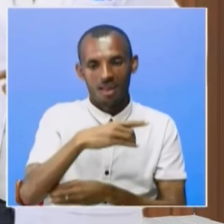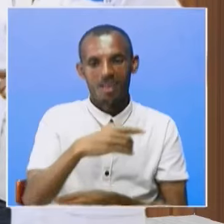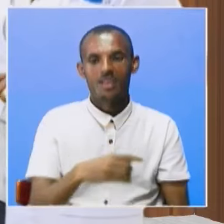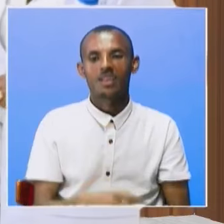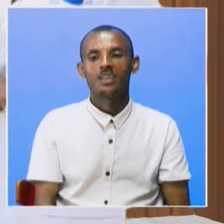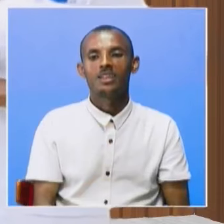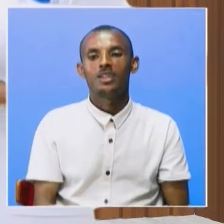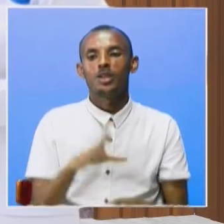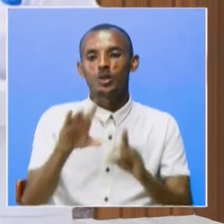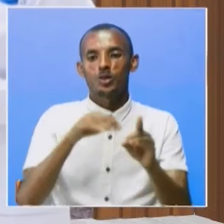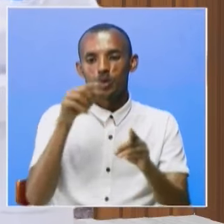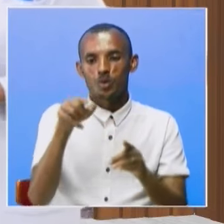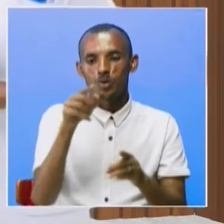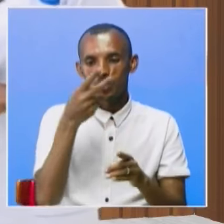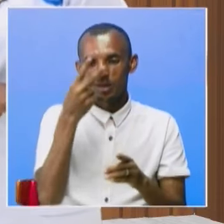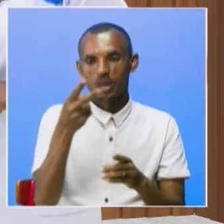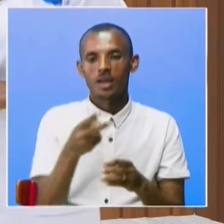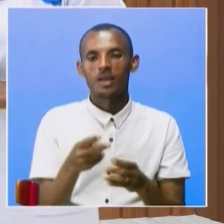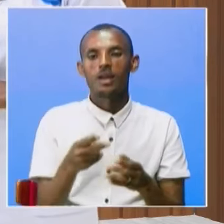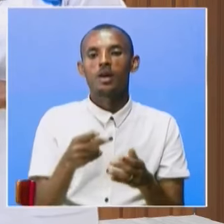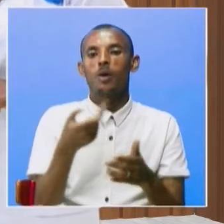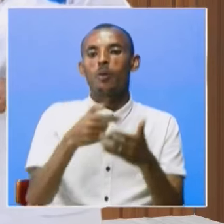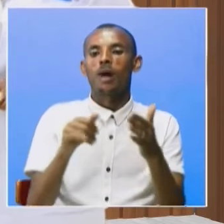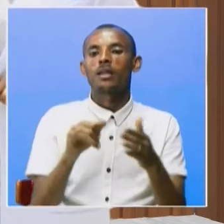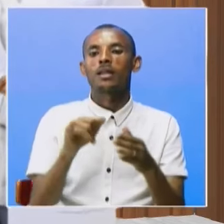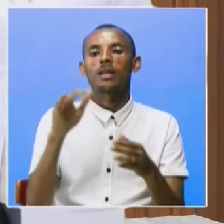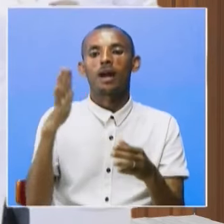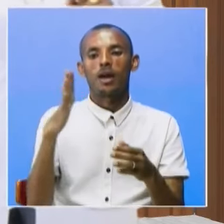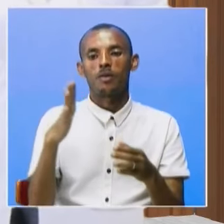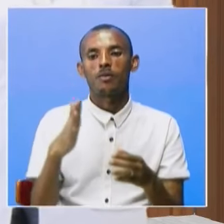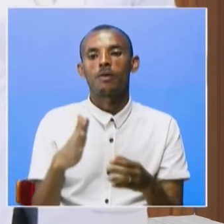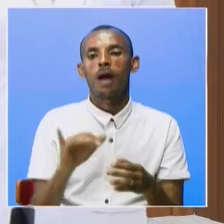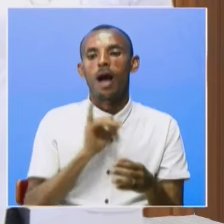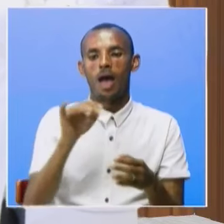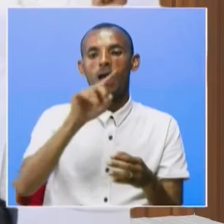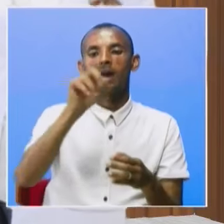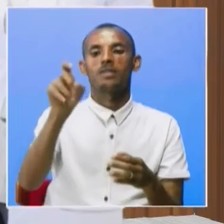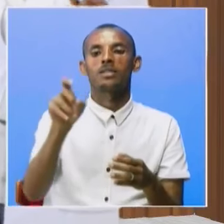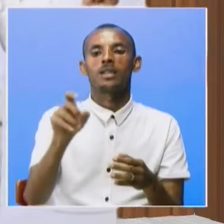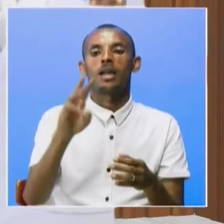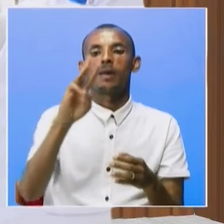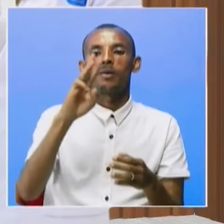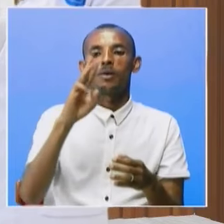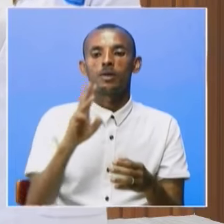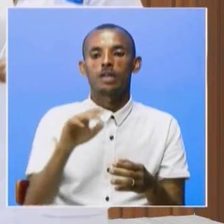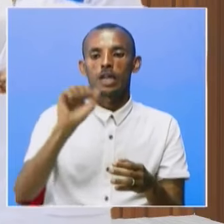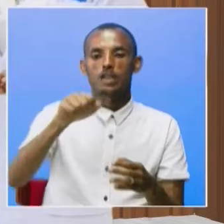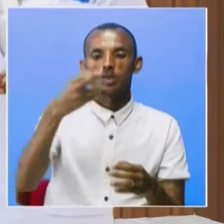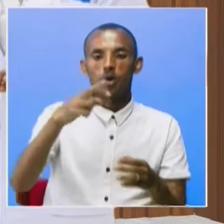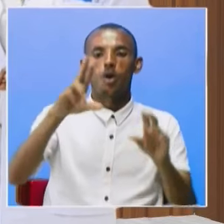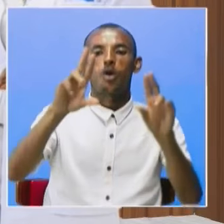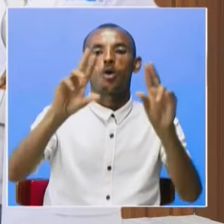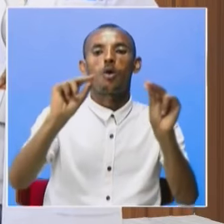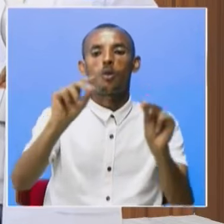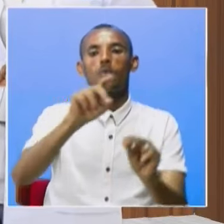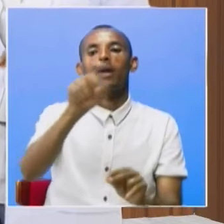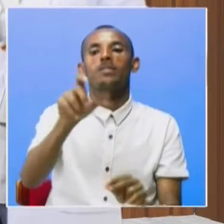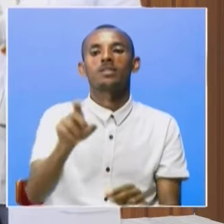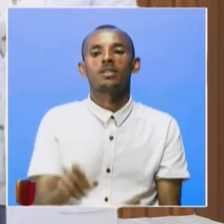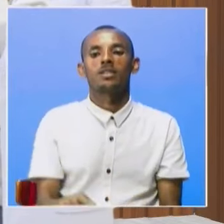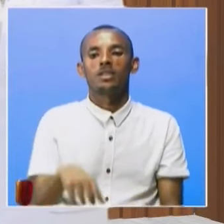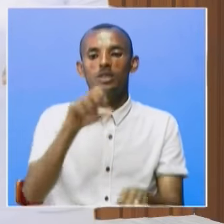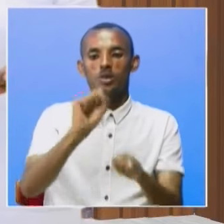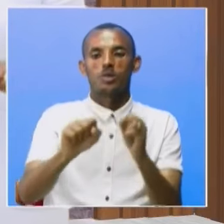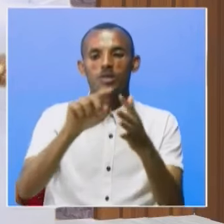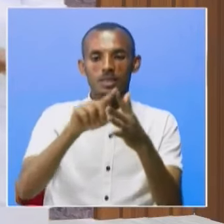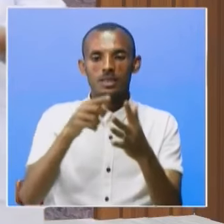Now, do you see what kind of question do I ask? Yes, I asked yes or no question, yeah? So since